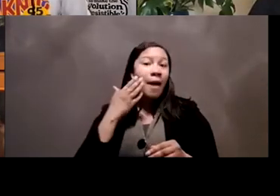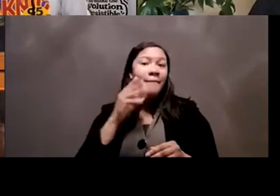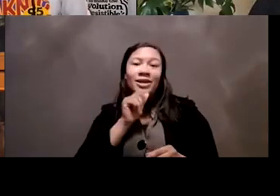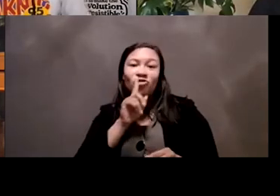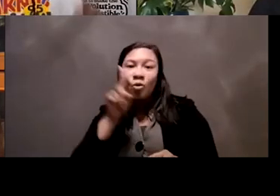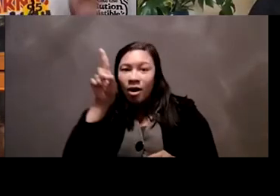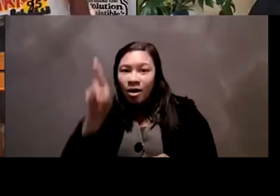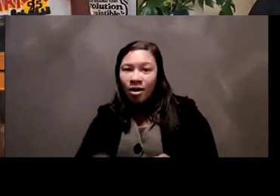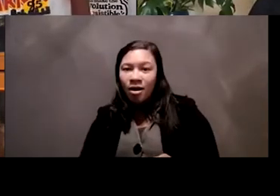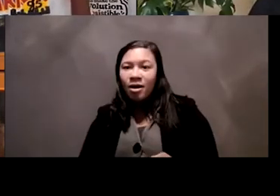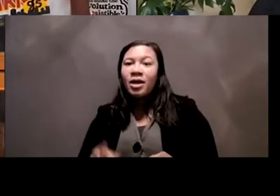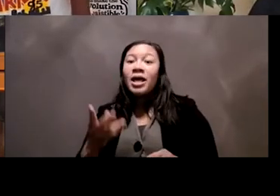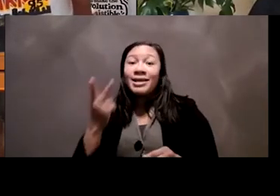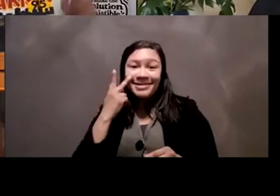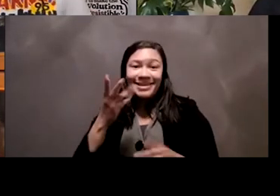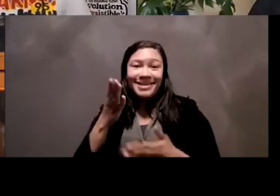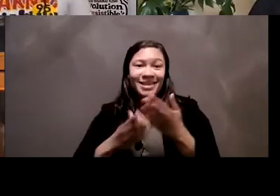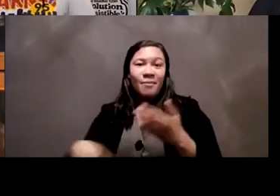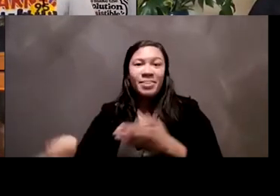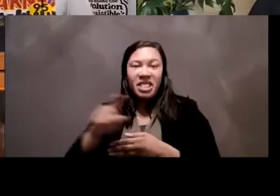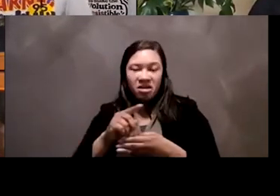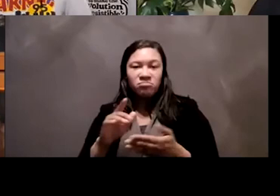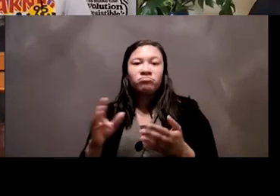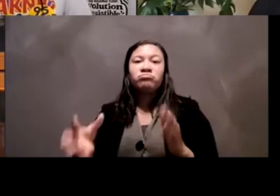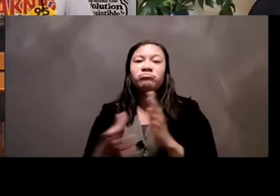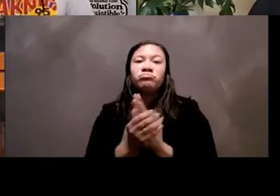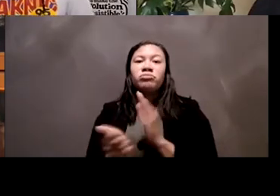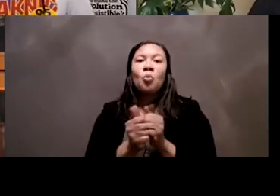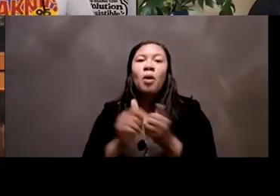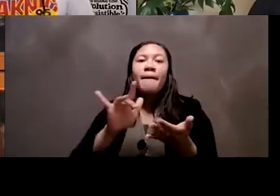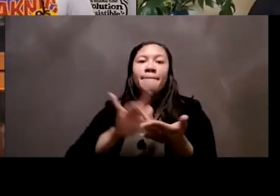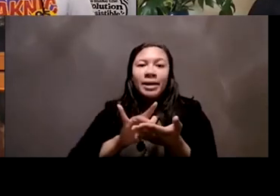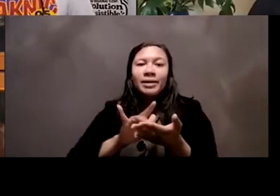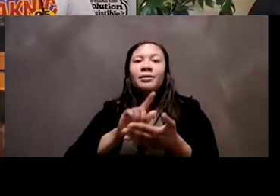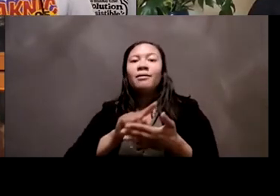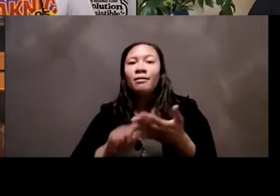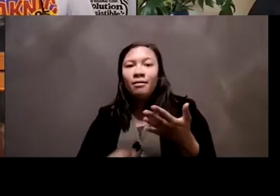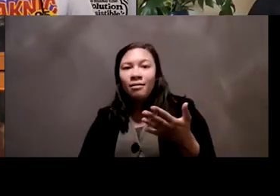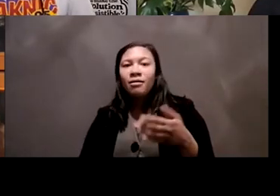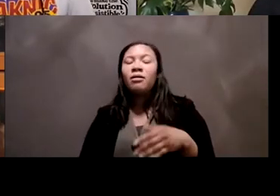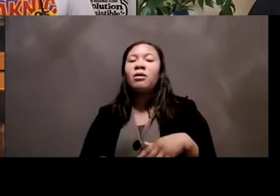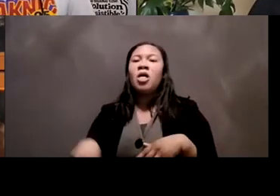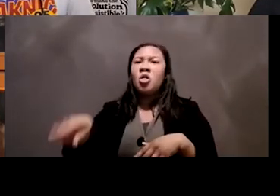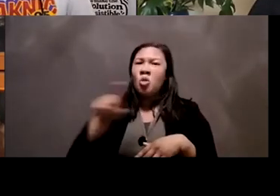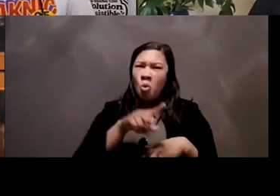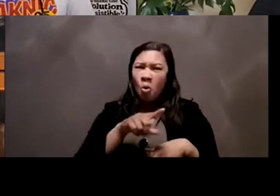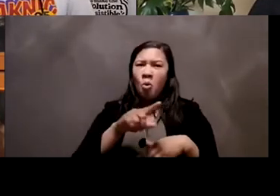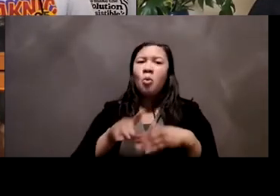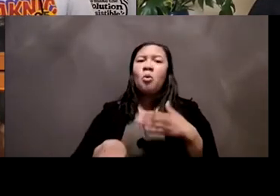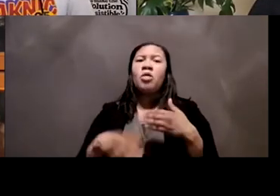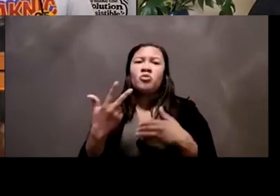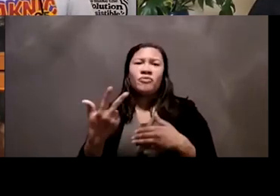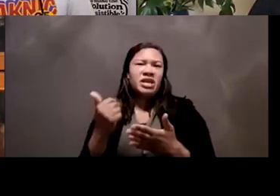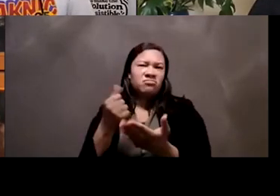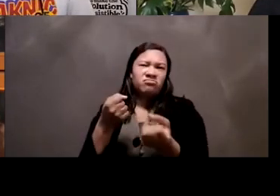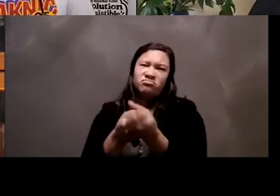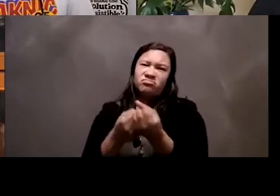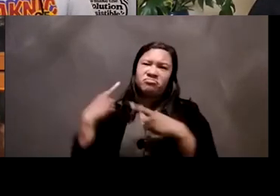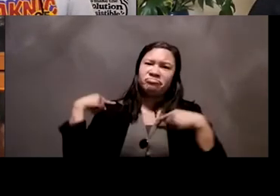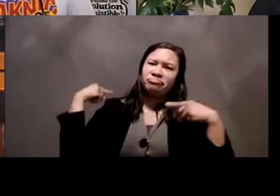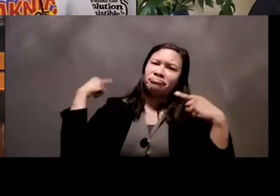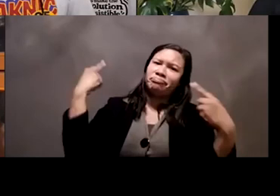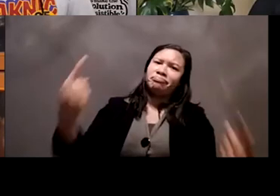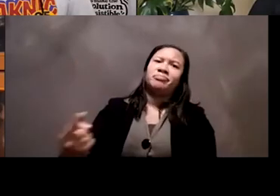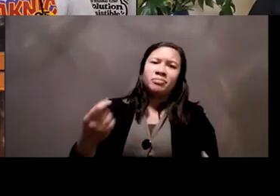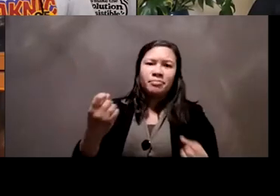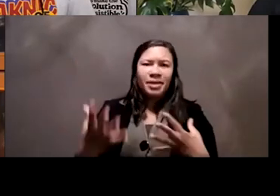Arvelin of Goldfeather, Karen Rose of Sacred Vibes Apothecary, all three of them have held me down for years before I even